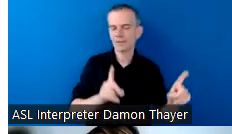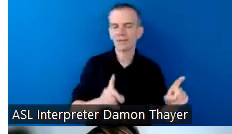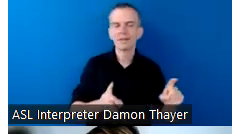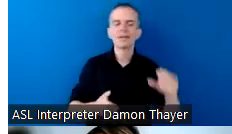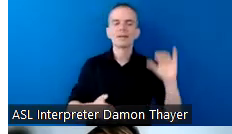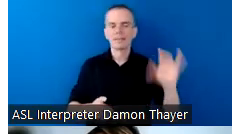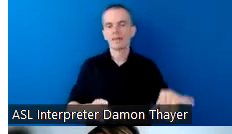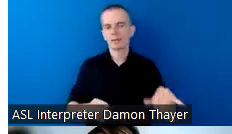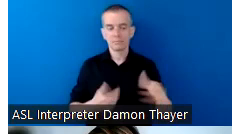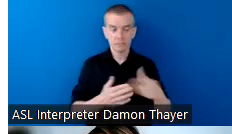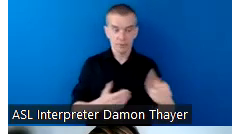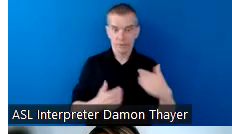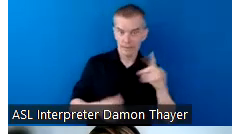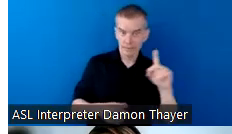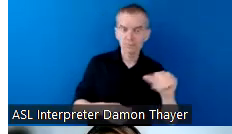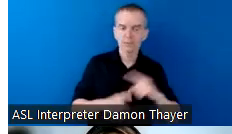violation.